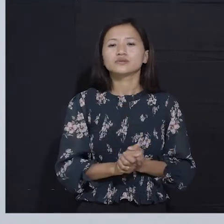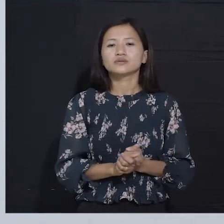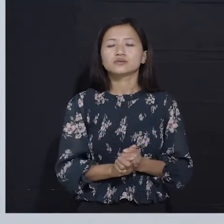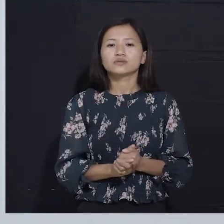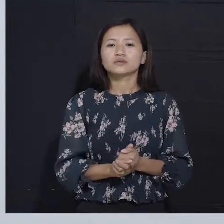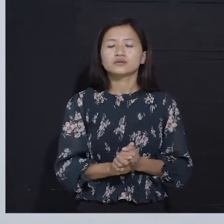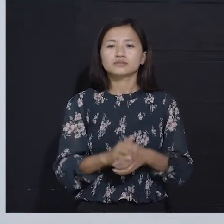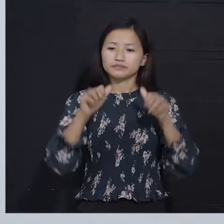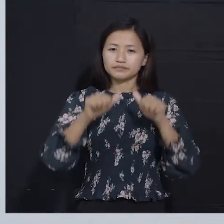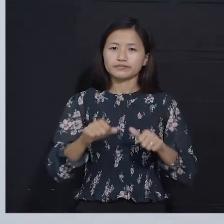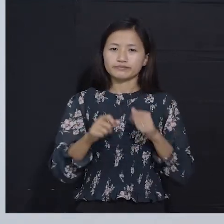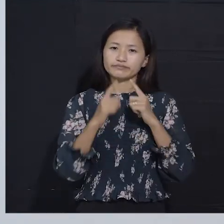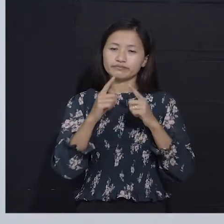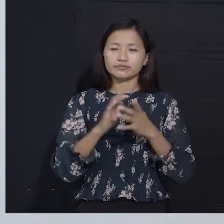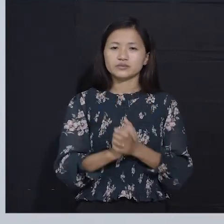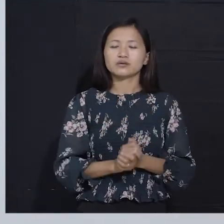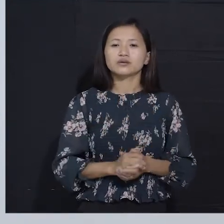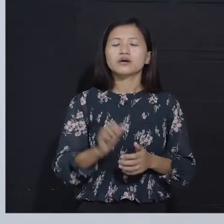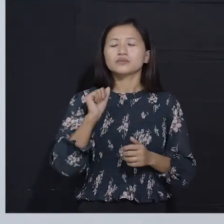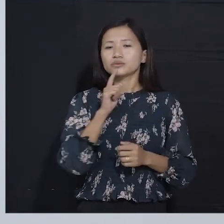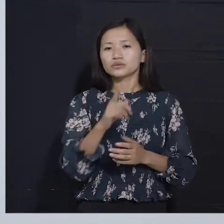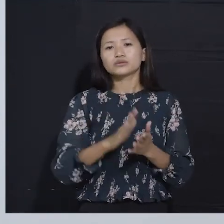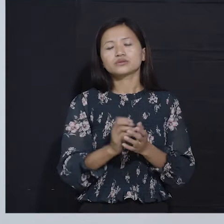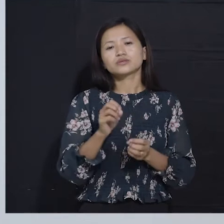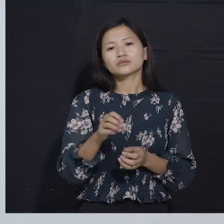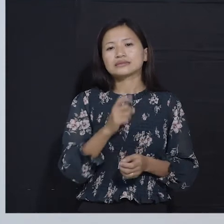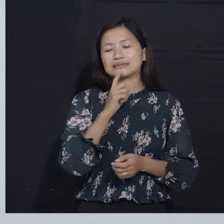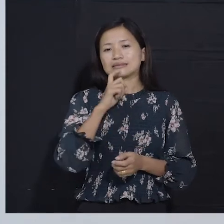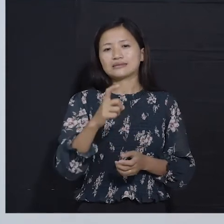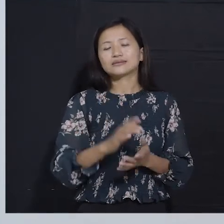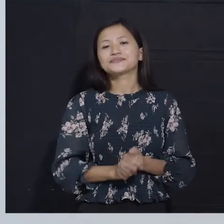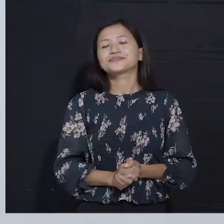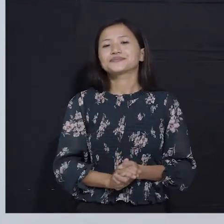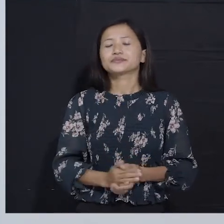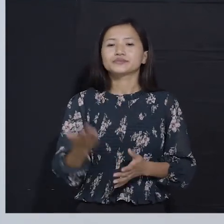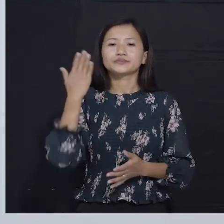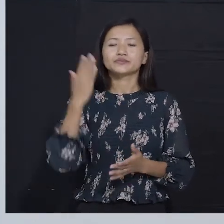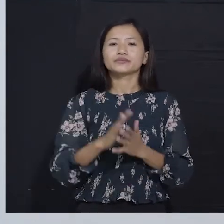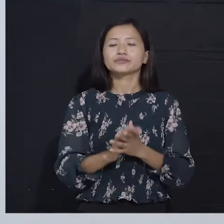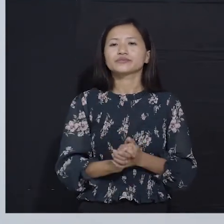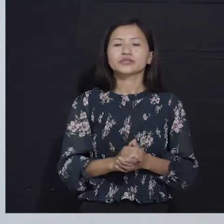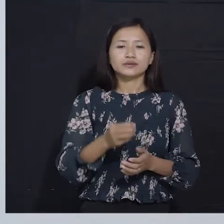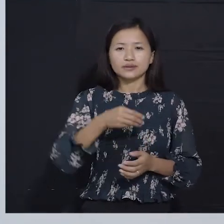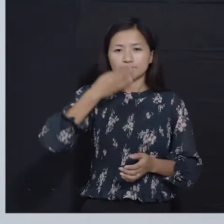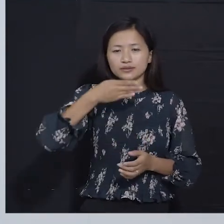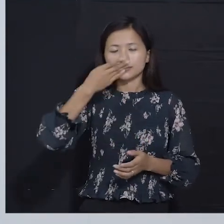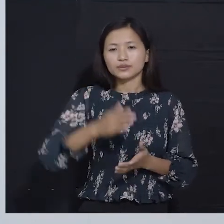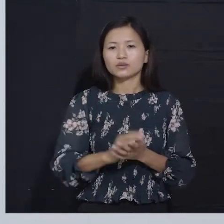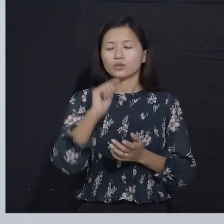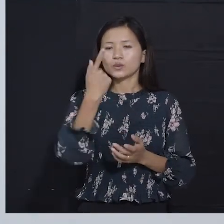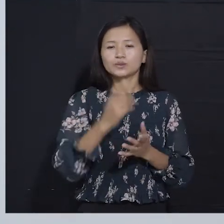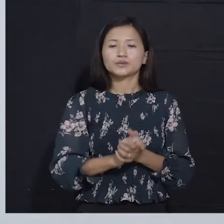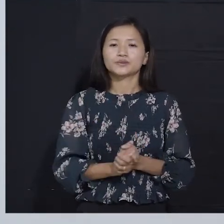whiff, I'm sure you'll be able to explain. Or if you have forgotten, in your previous class I explained that the whiff means getting a smell just